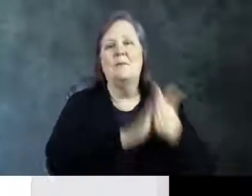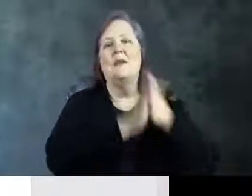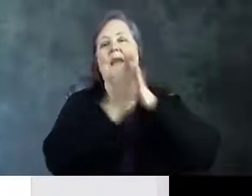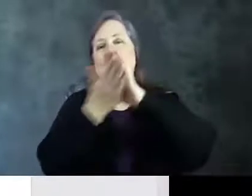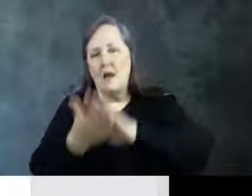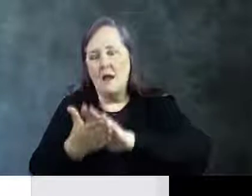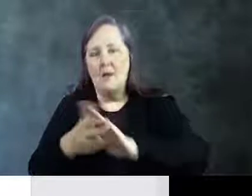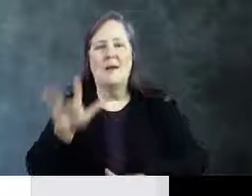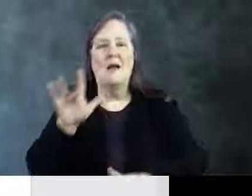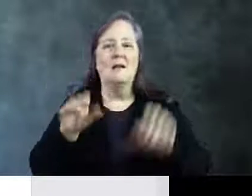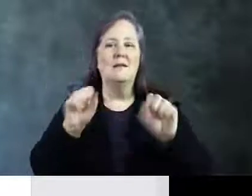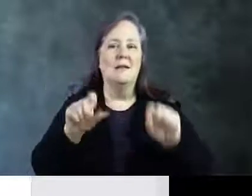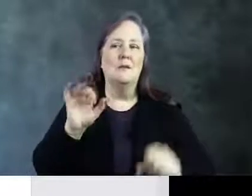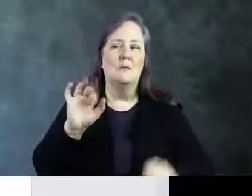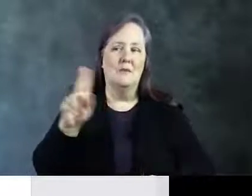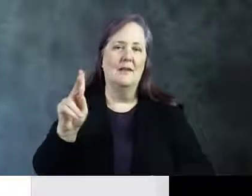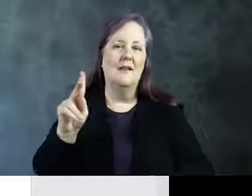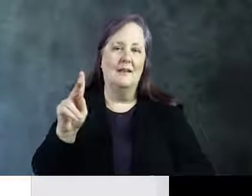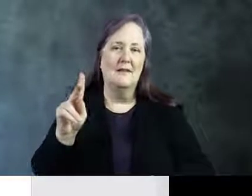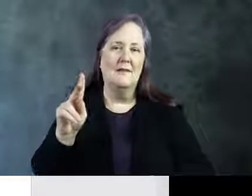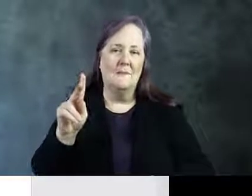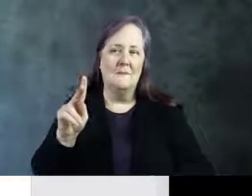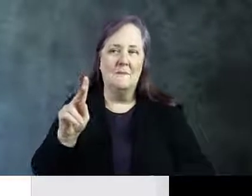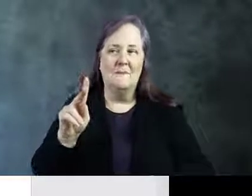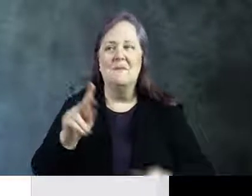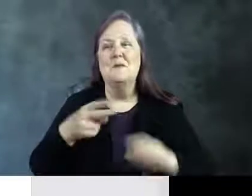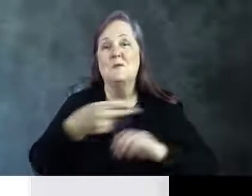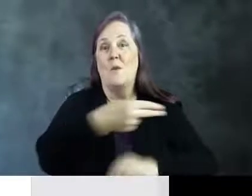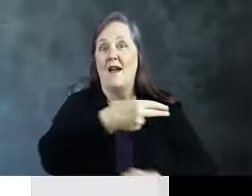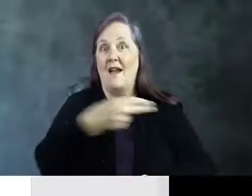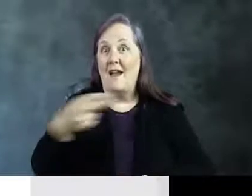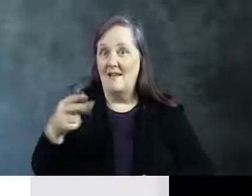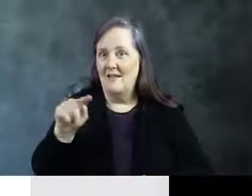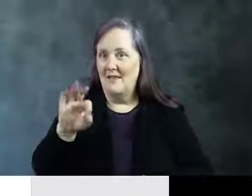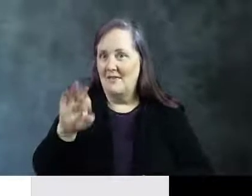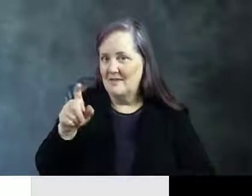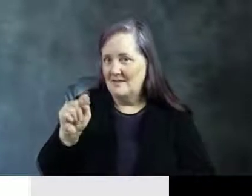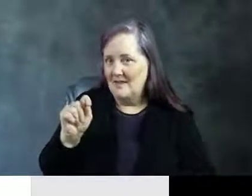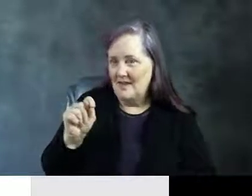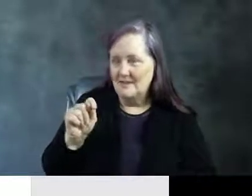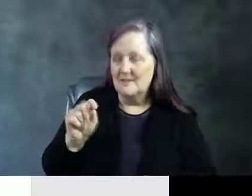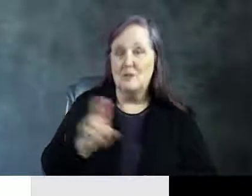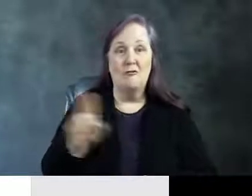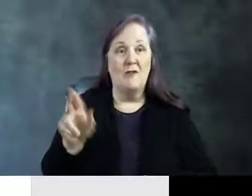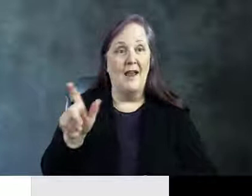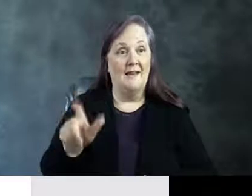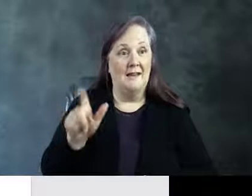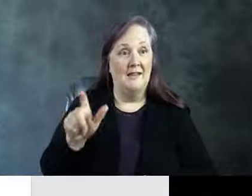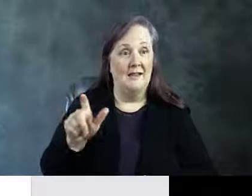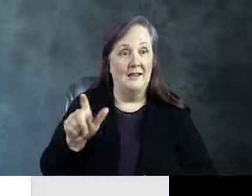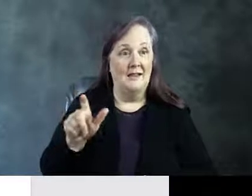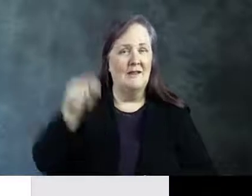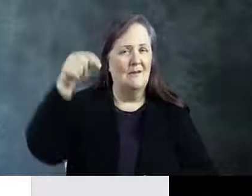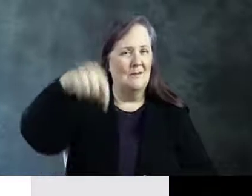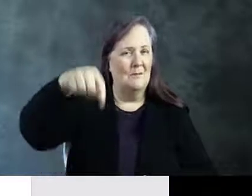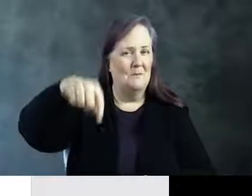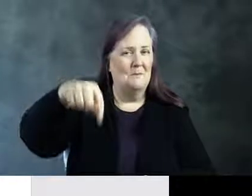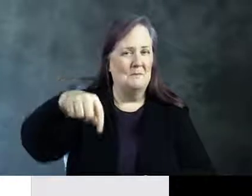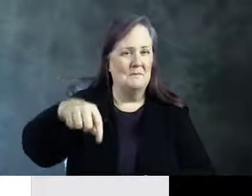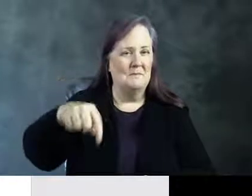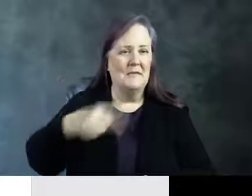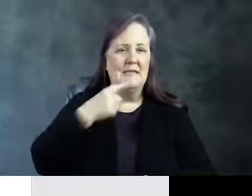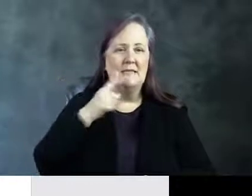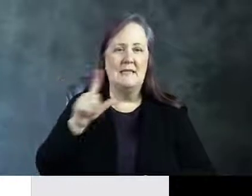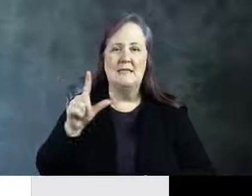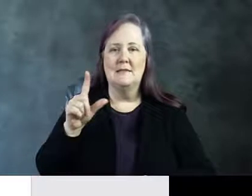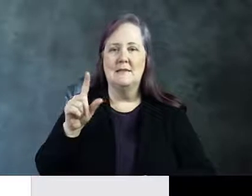clickable link. So I highlighted that text. I'm going to right click it. and then scroll to the bottom and it says